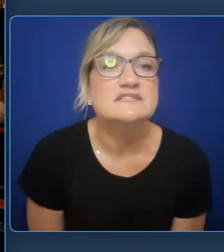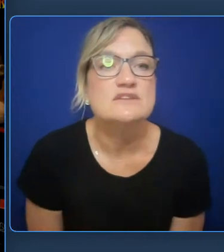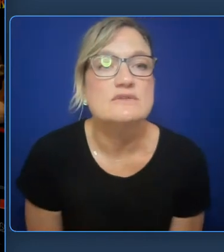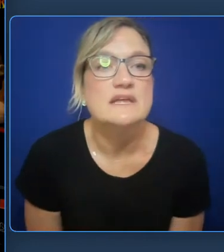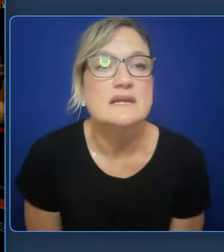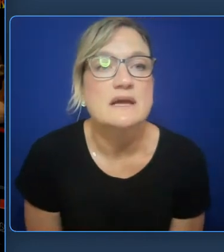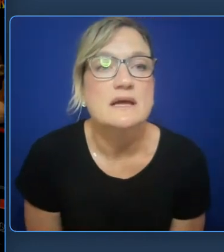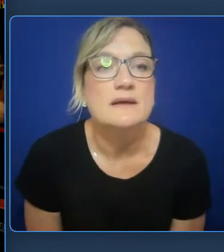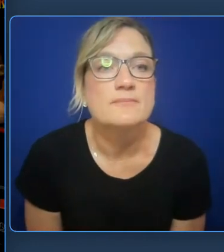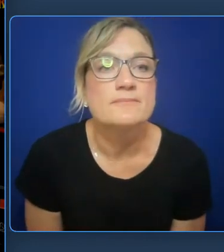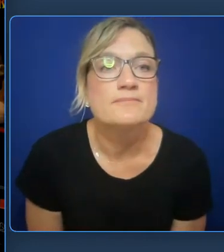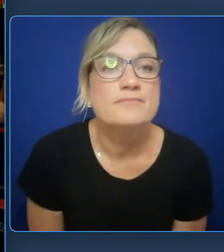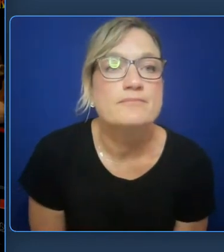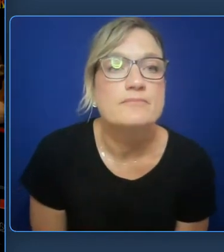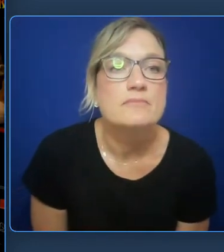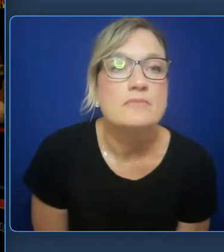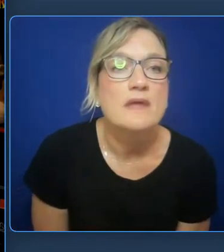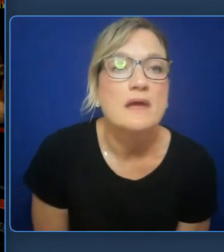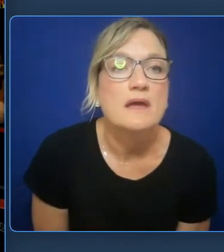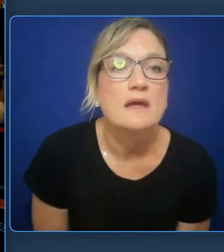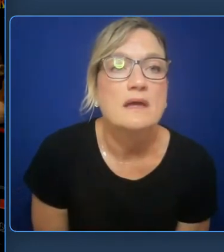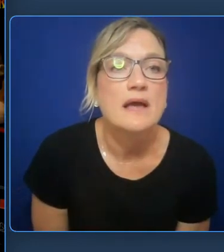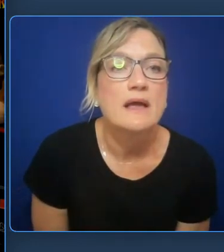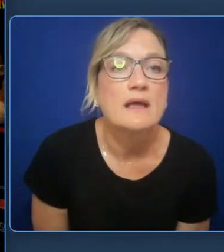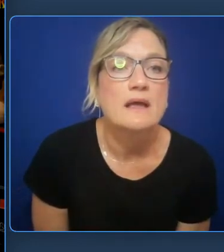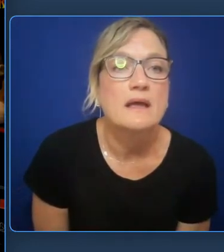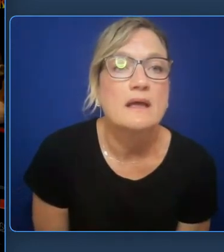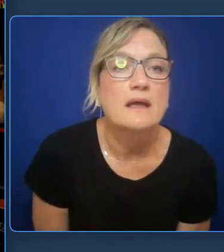Yes, I just don't think...